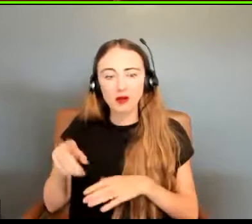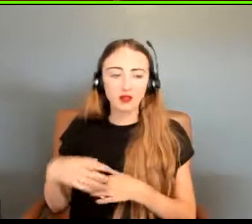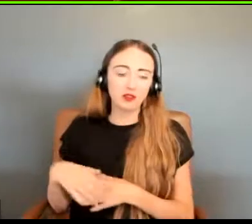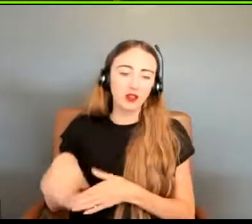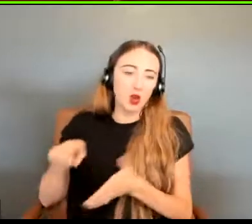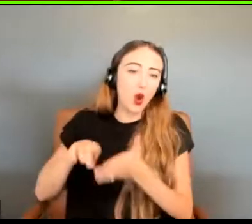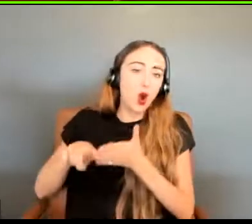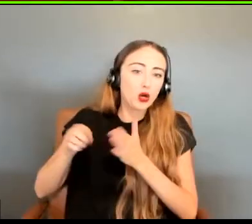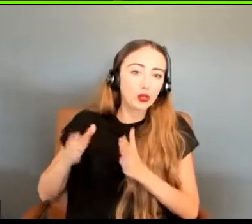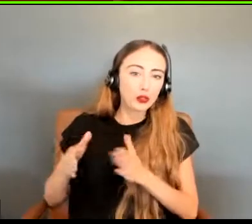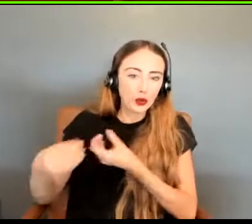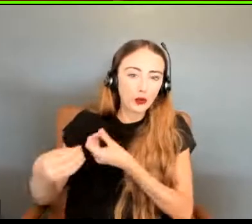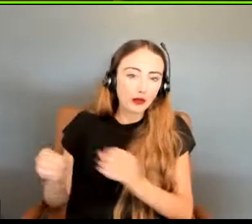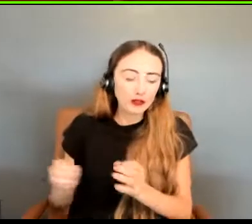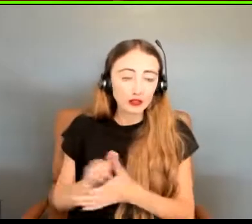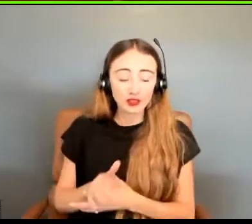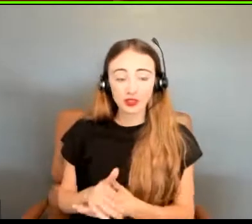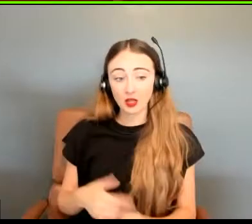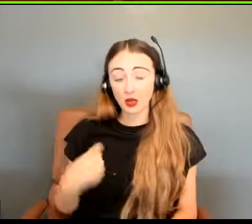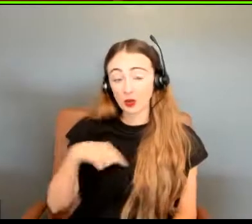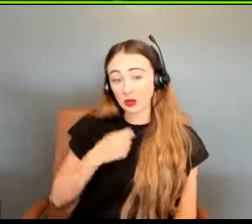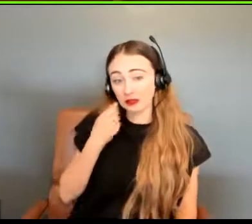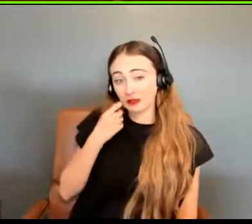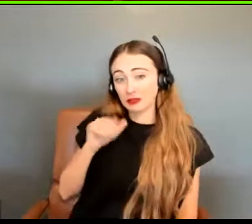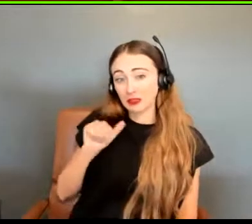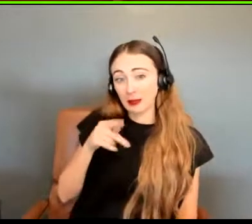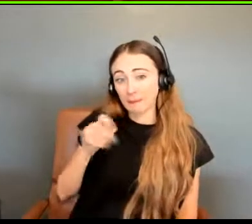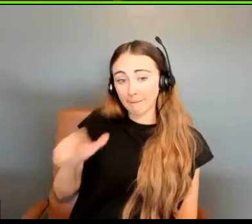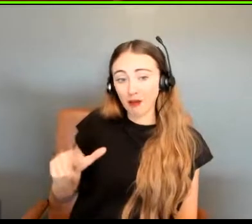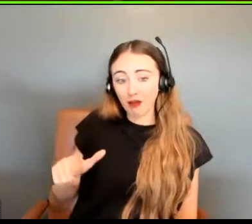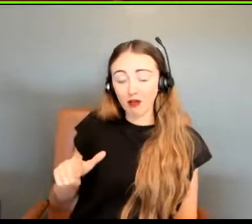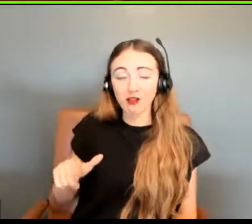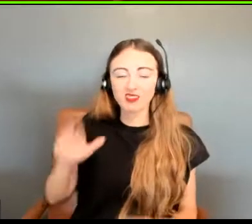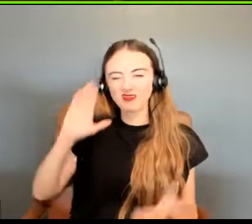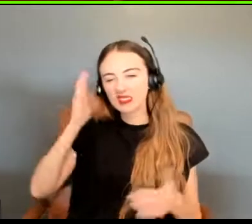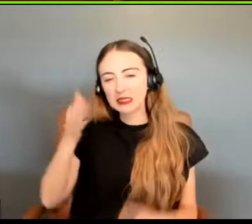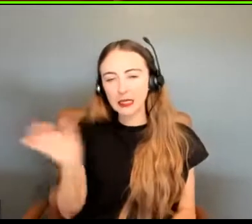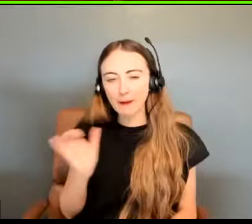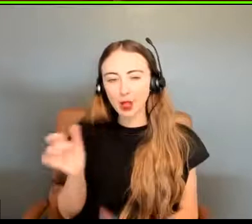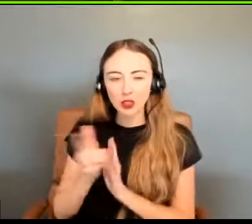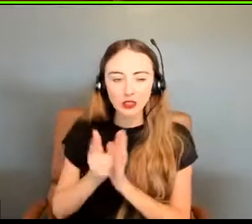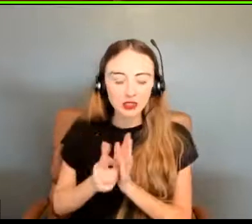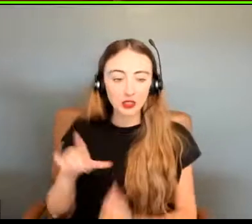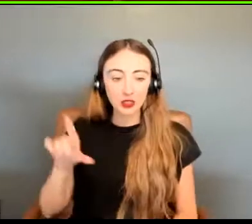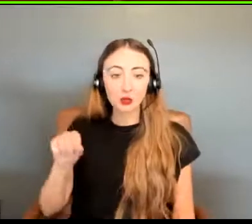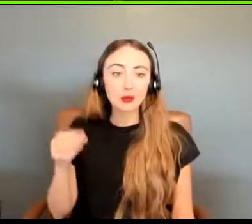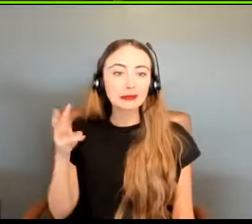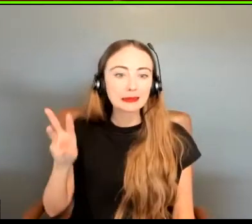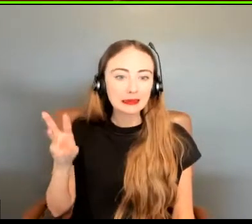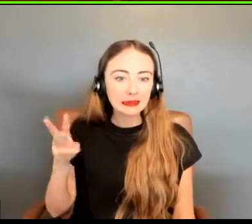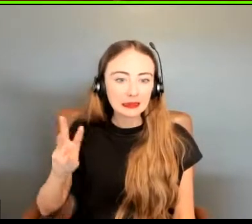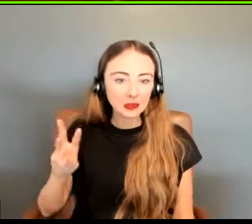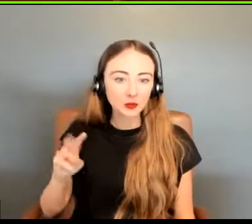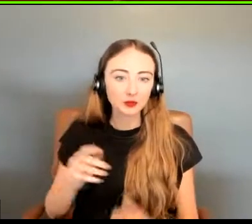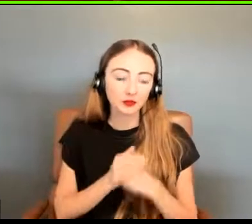Auditor. The council last repealed a number of audit mandates in similar legislation in 2016.